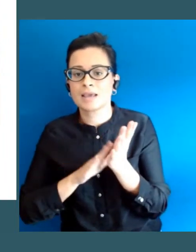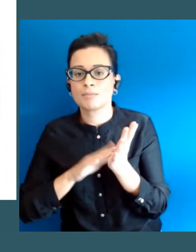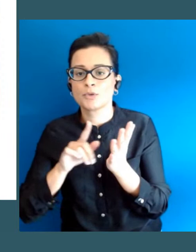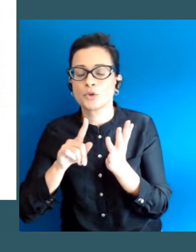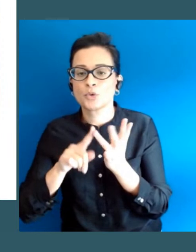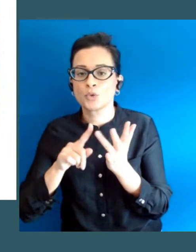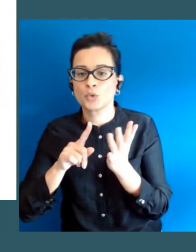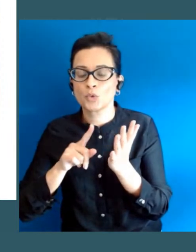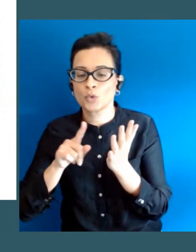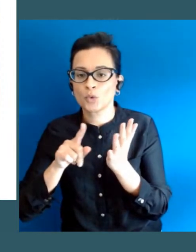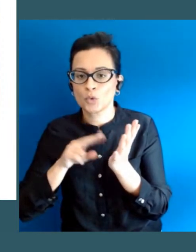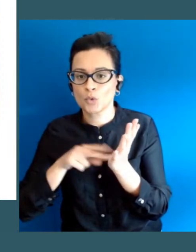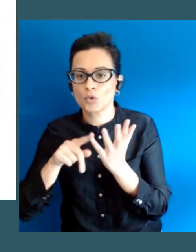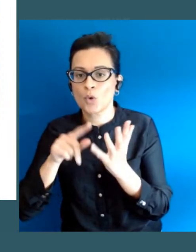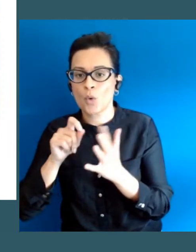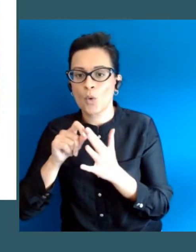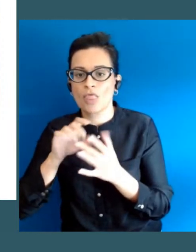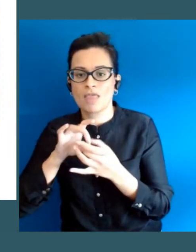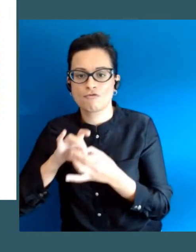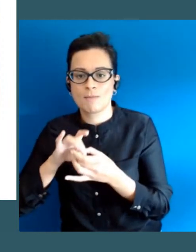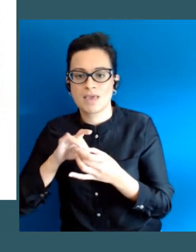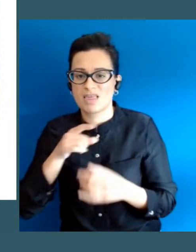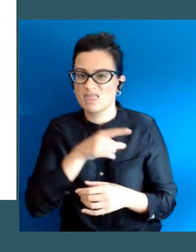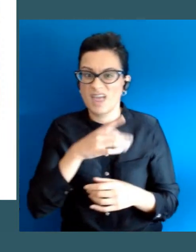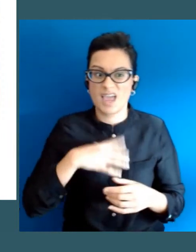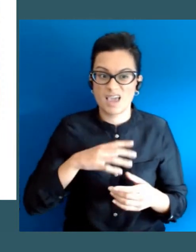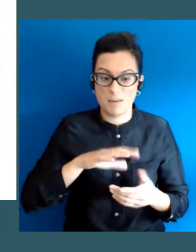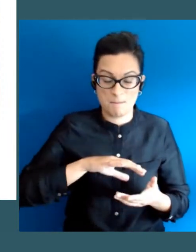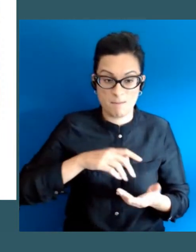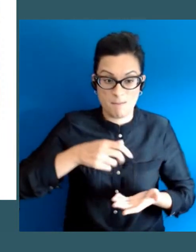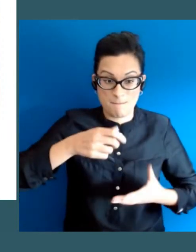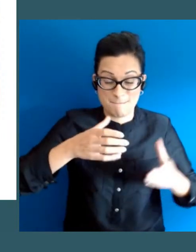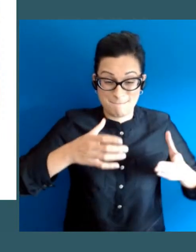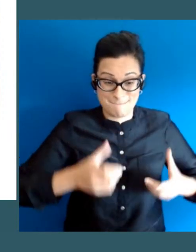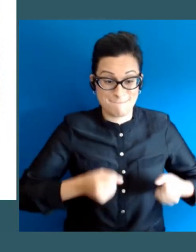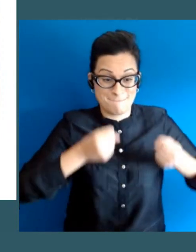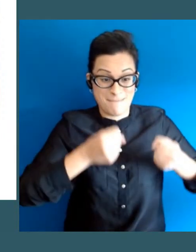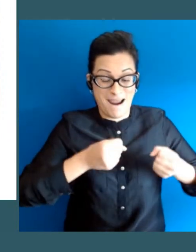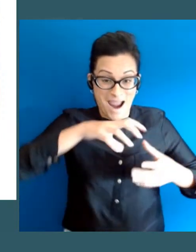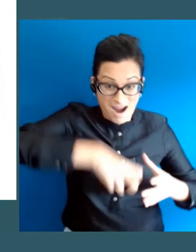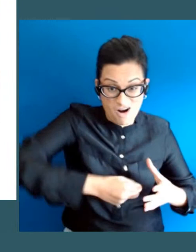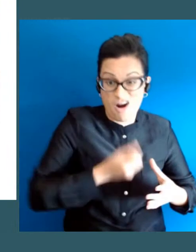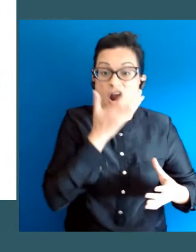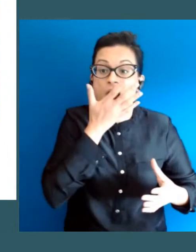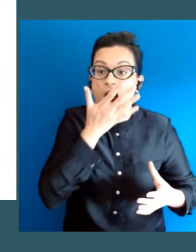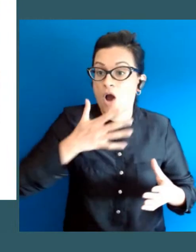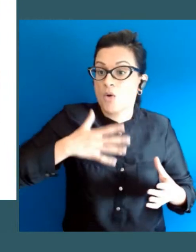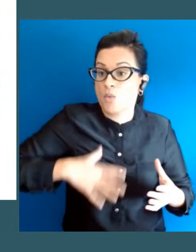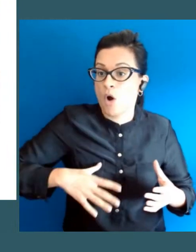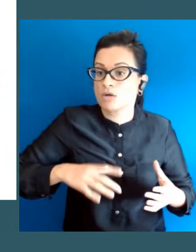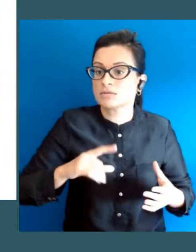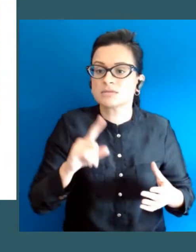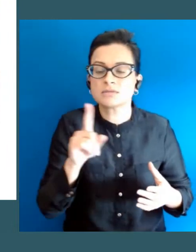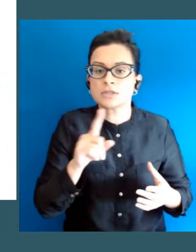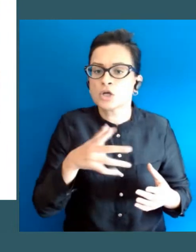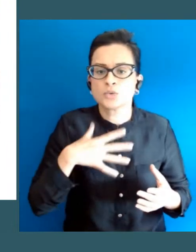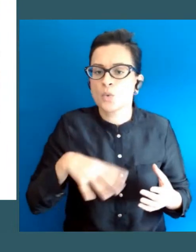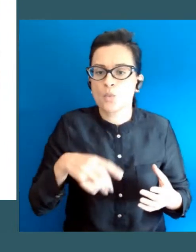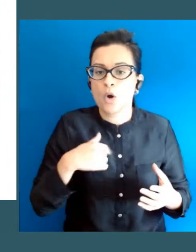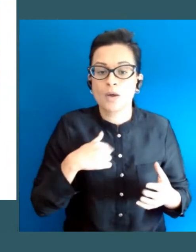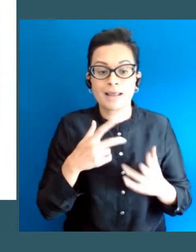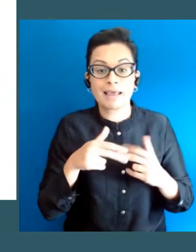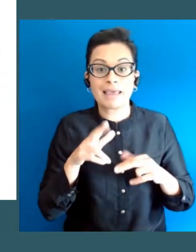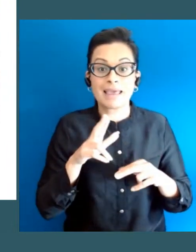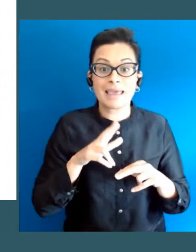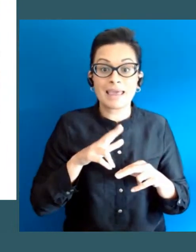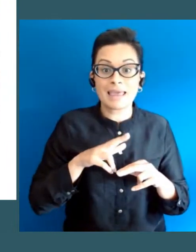a whole bag of peanuts or handful of peanuts or anything. What they want to know is that if there was anything, a contaminant